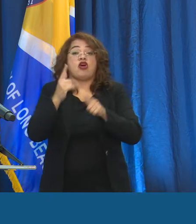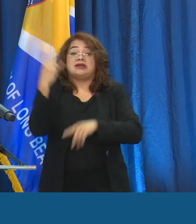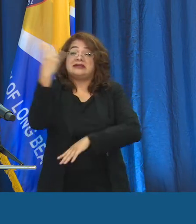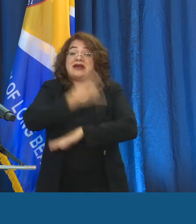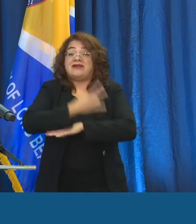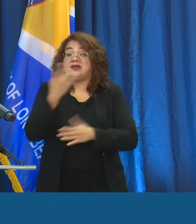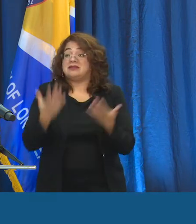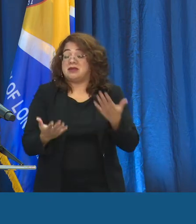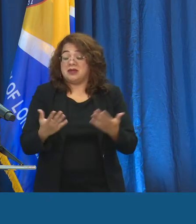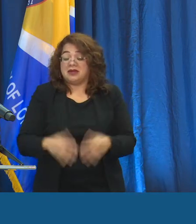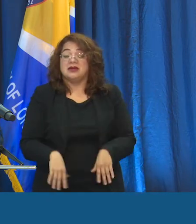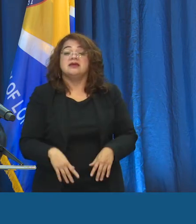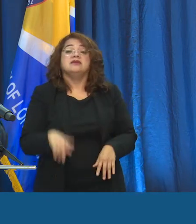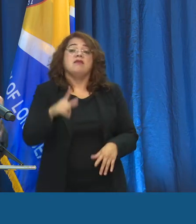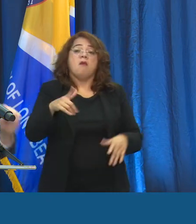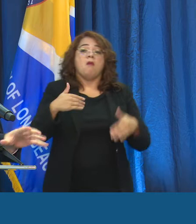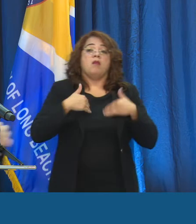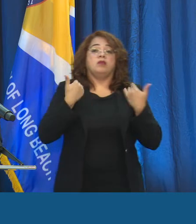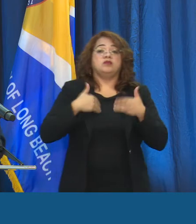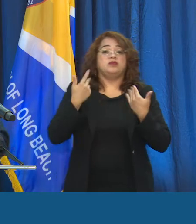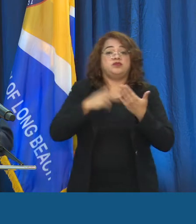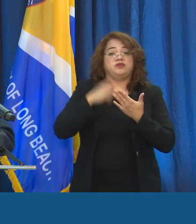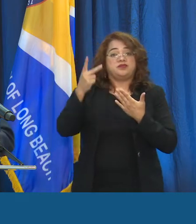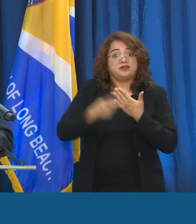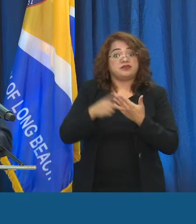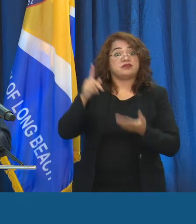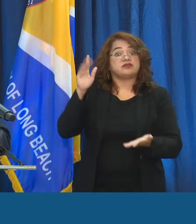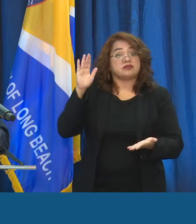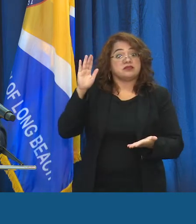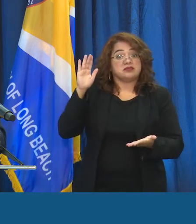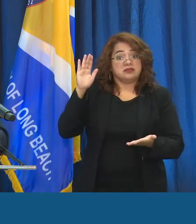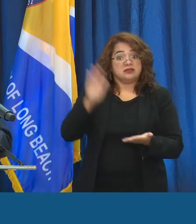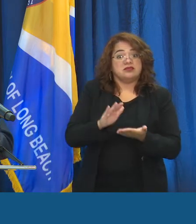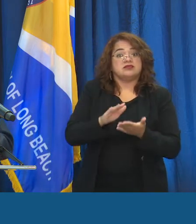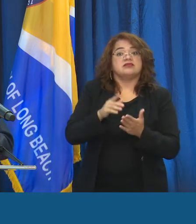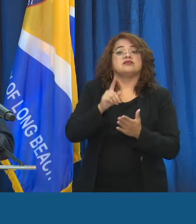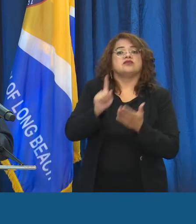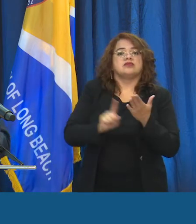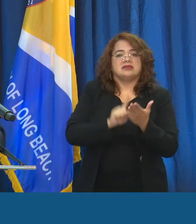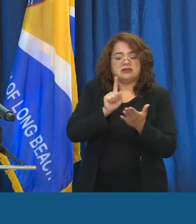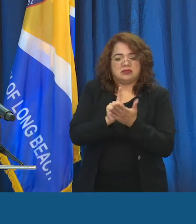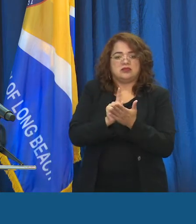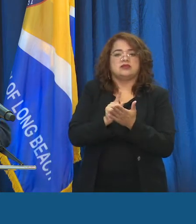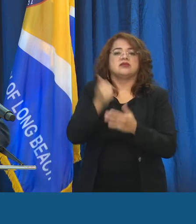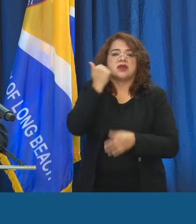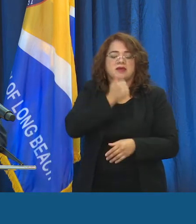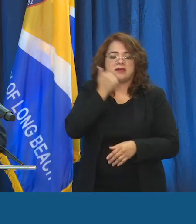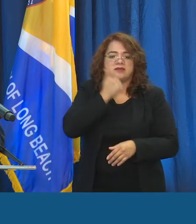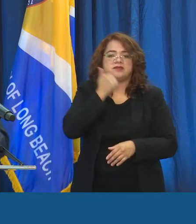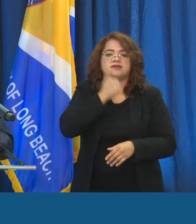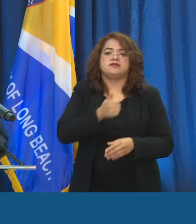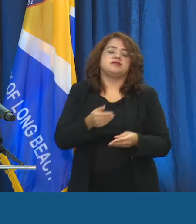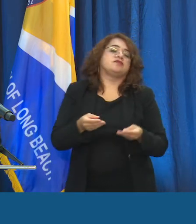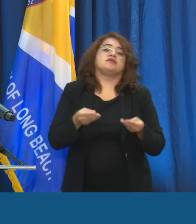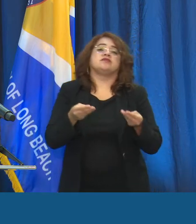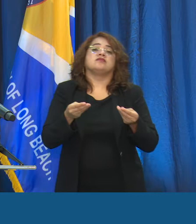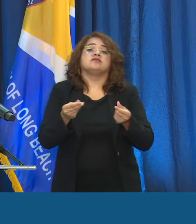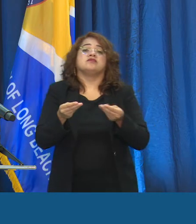some youth programming by an hour a day. We also are looking at how do we gain efficiencies in our property maintenance of the city's